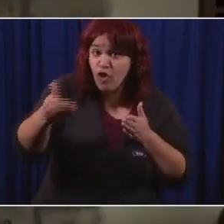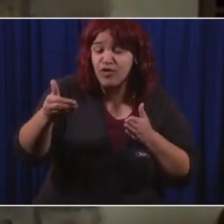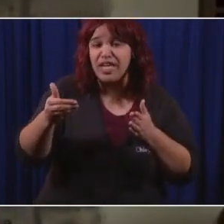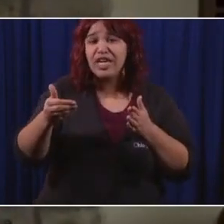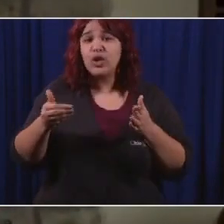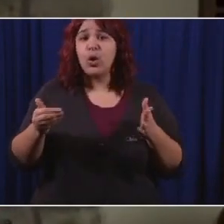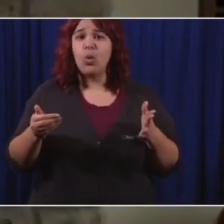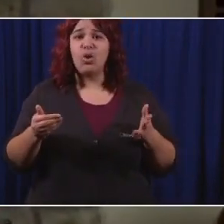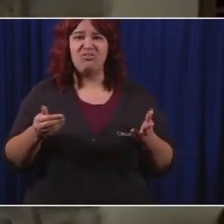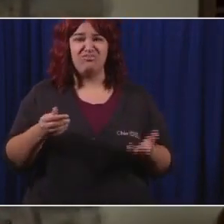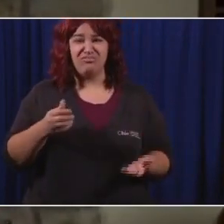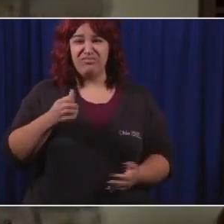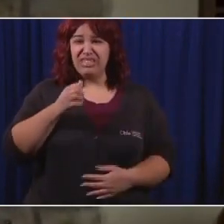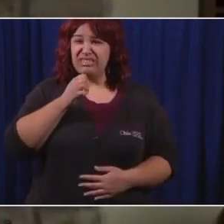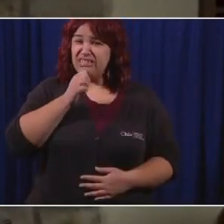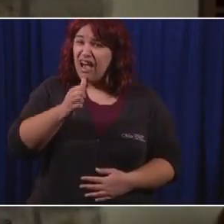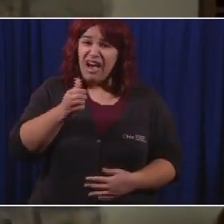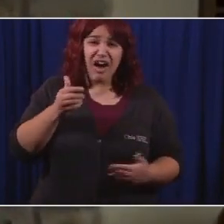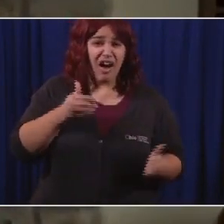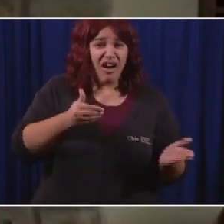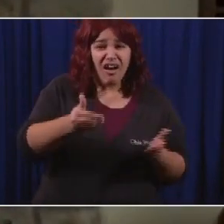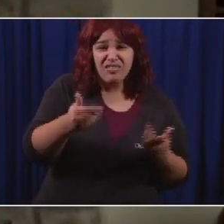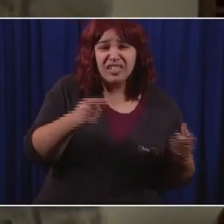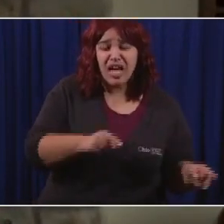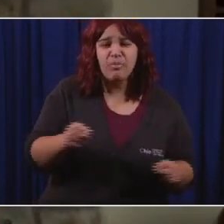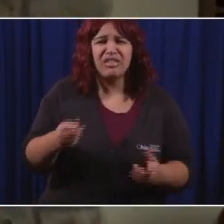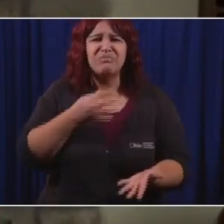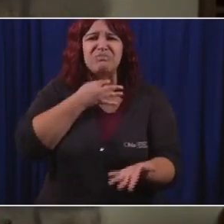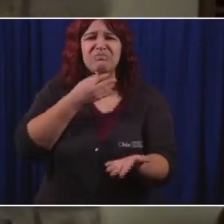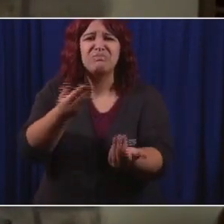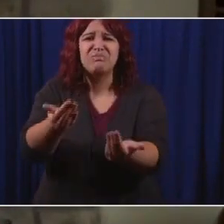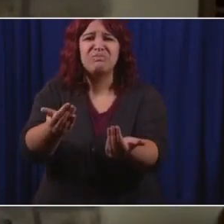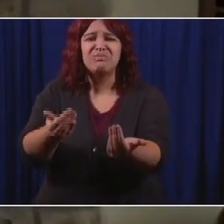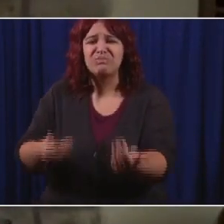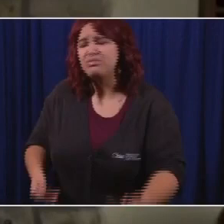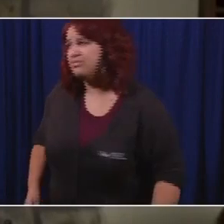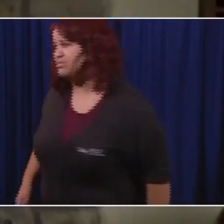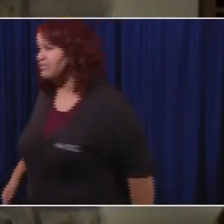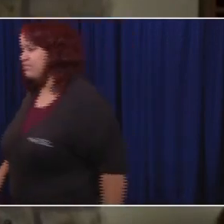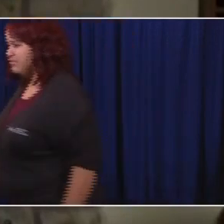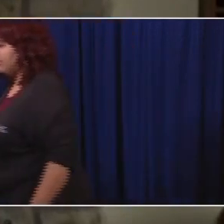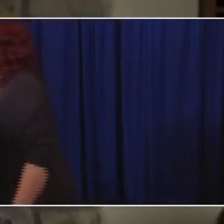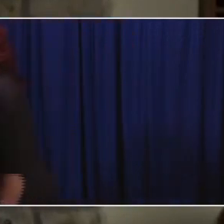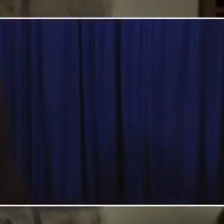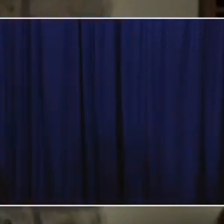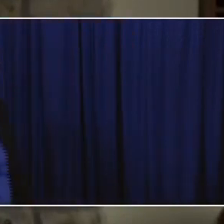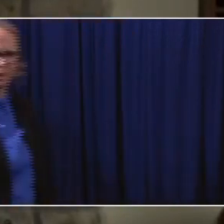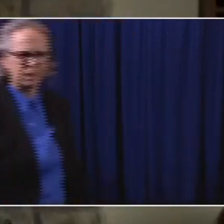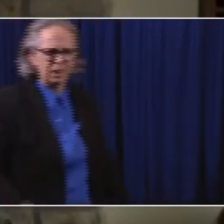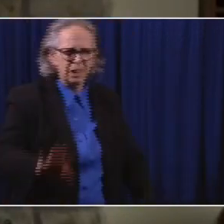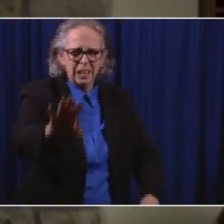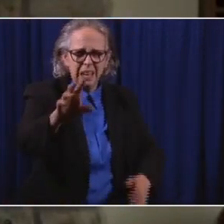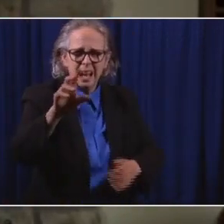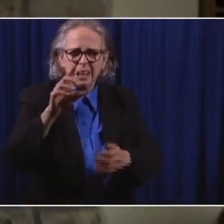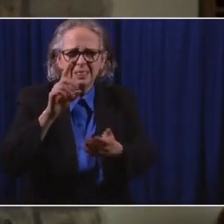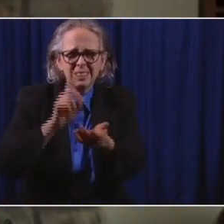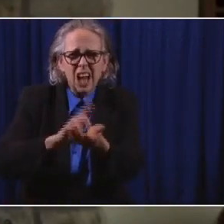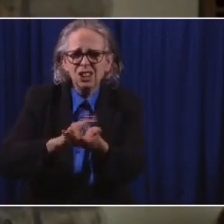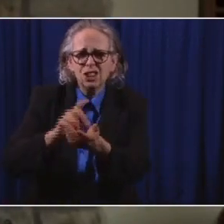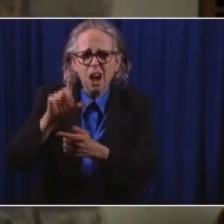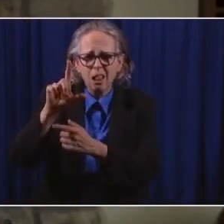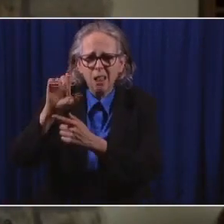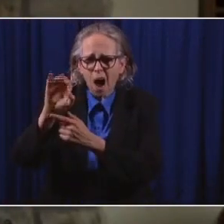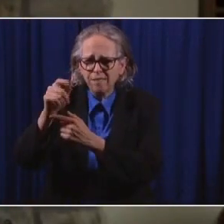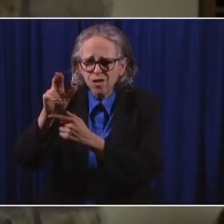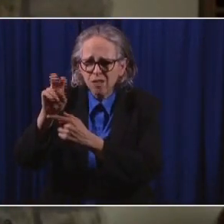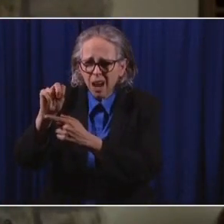don't know if Dr. Lofgren is still on, Eric, or not. Is he available? Yeah, I am. Okay. Yeah. And I don't have